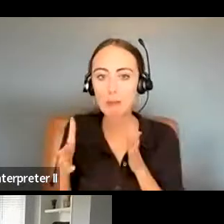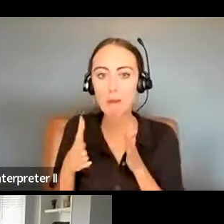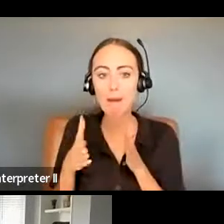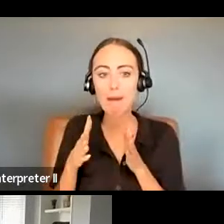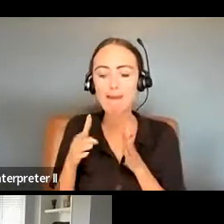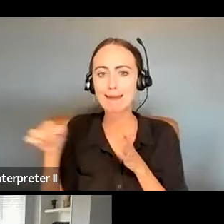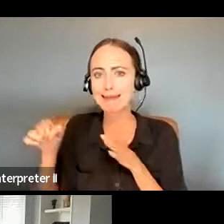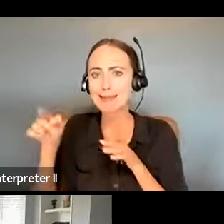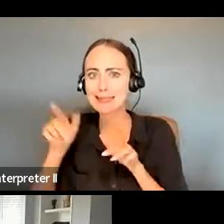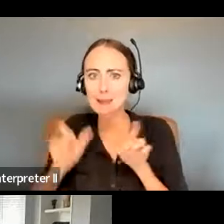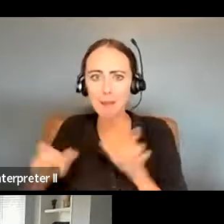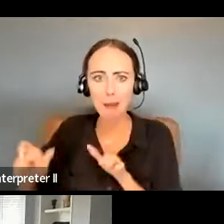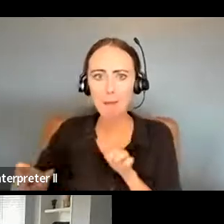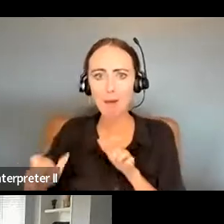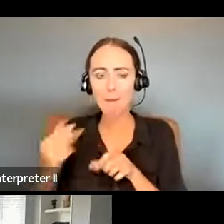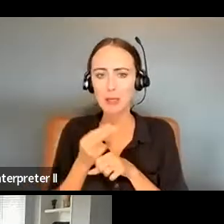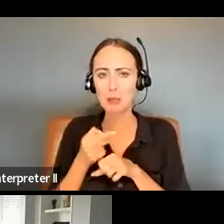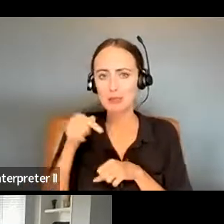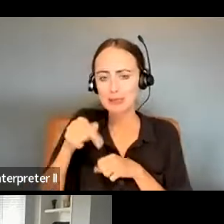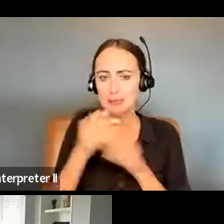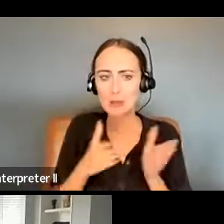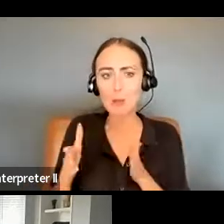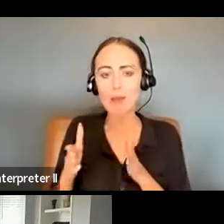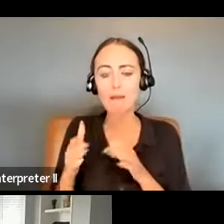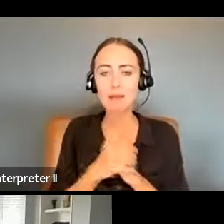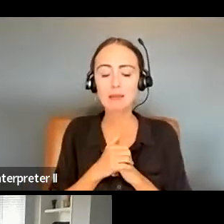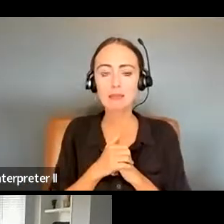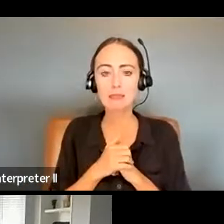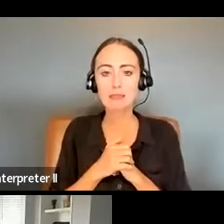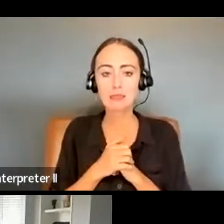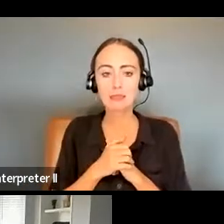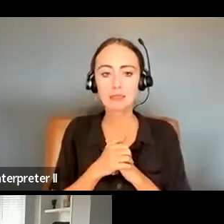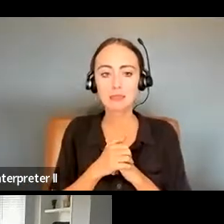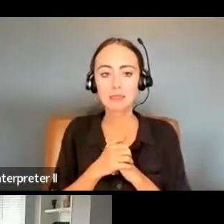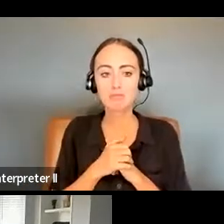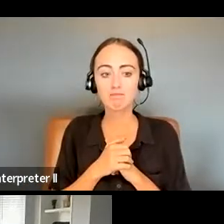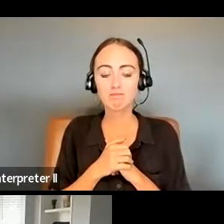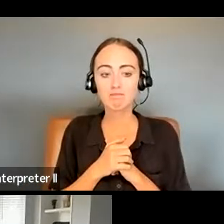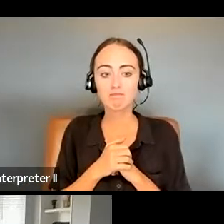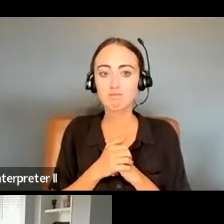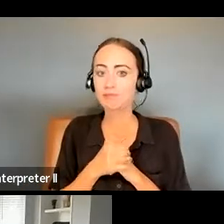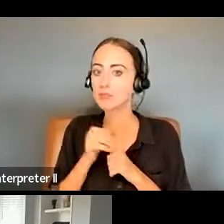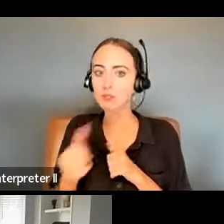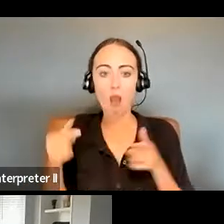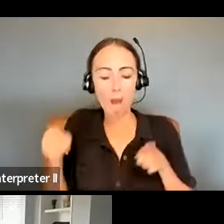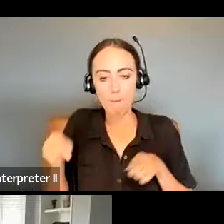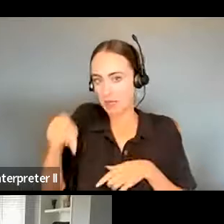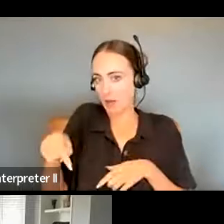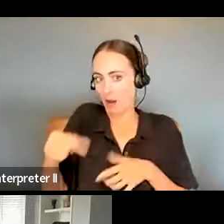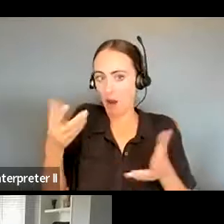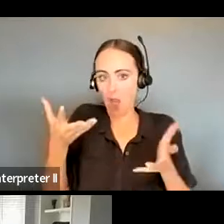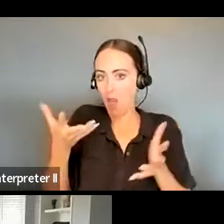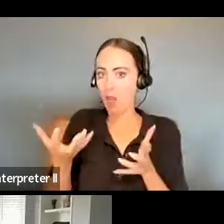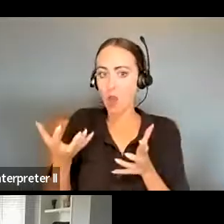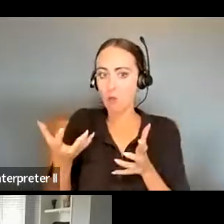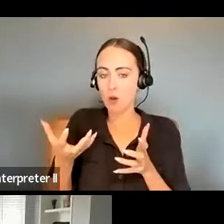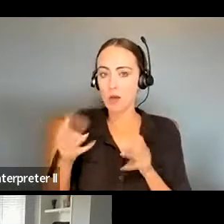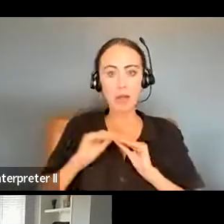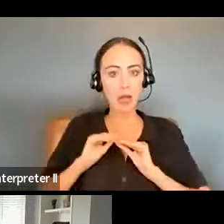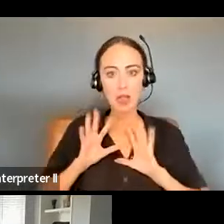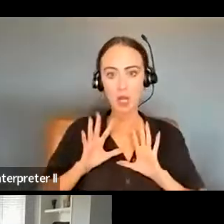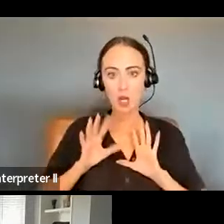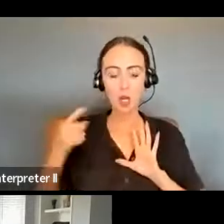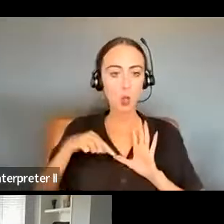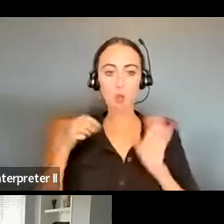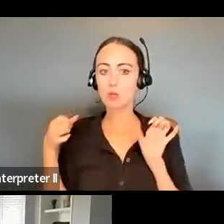these people, more importantly, being used this way as a pawn. And that is not what's happening here. And I want to be very clear that we